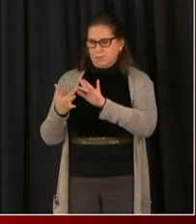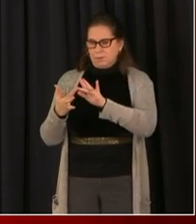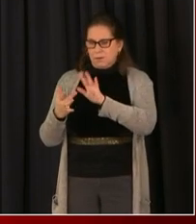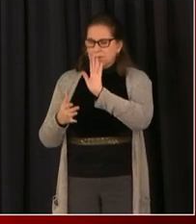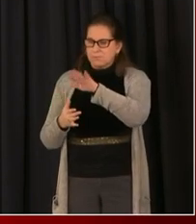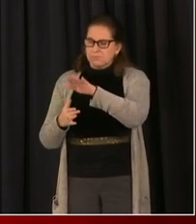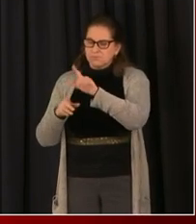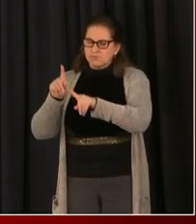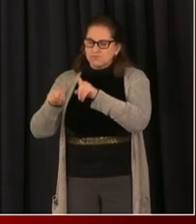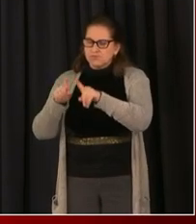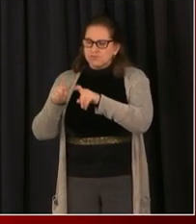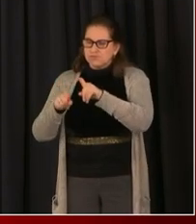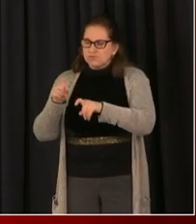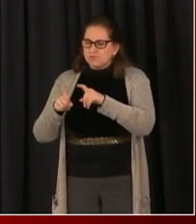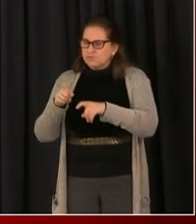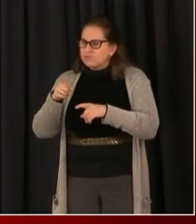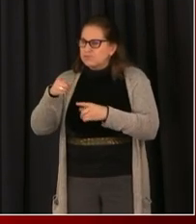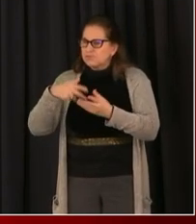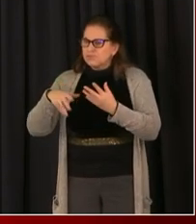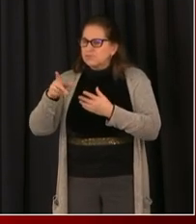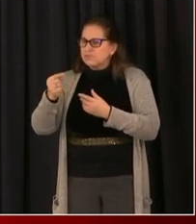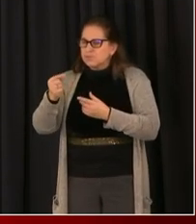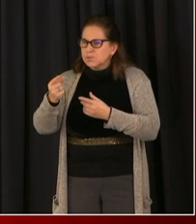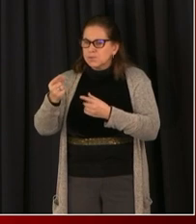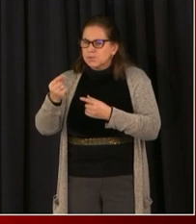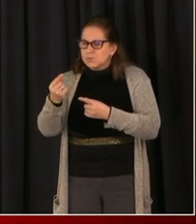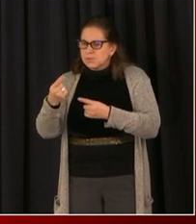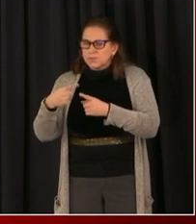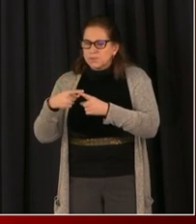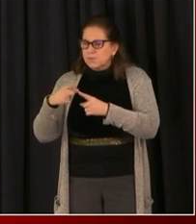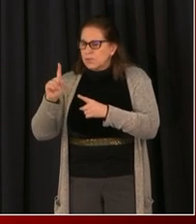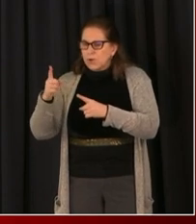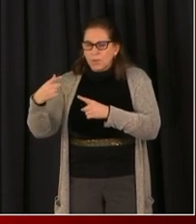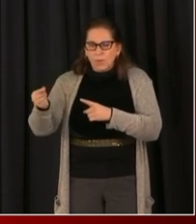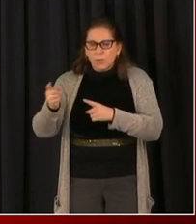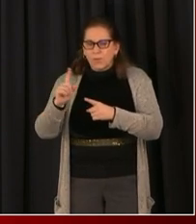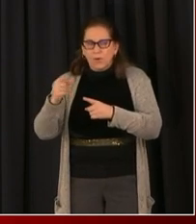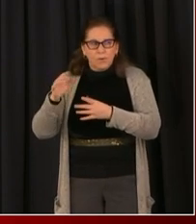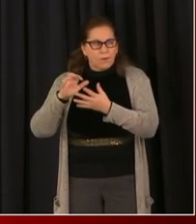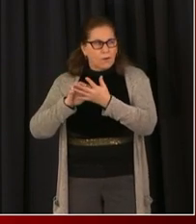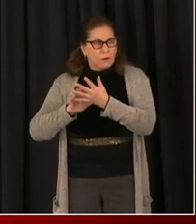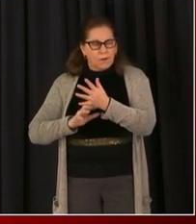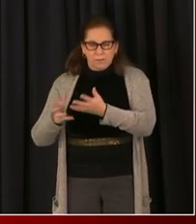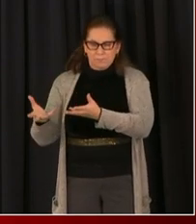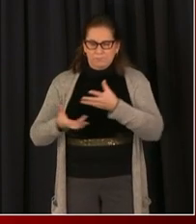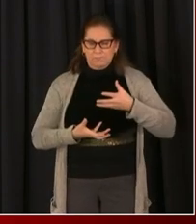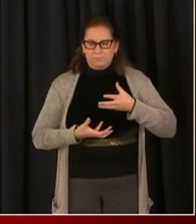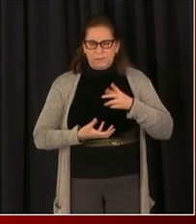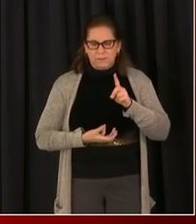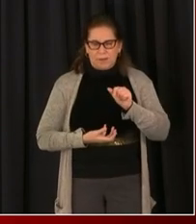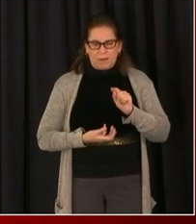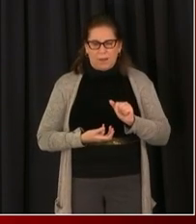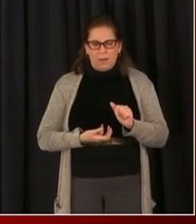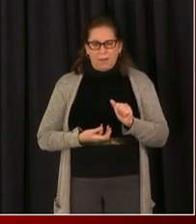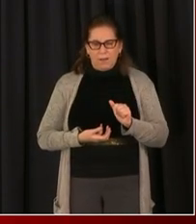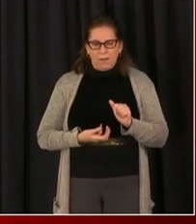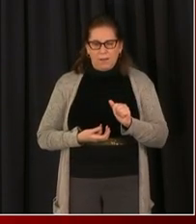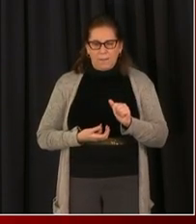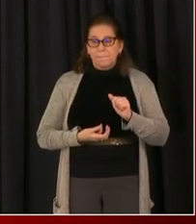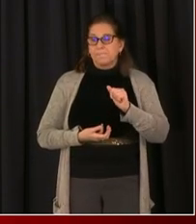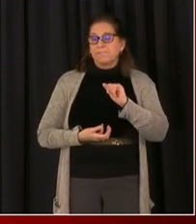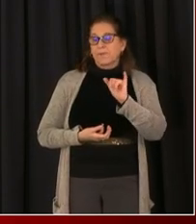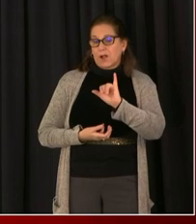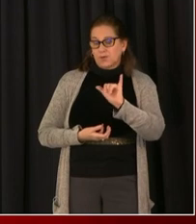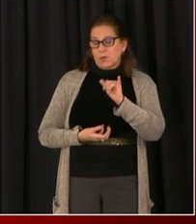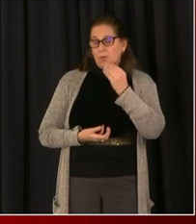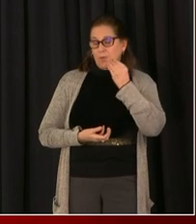even offer a home visiting program. So we've got a lot of options. And what we would do first is scale back some of that